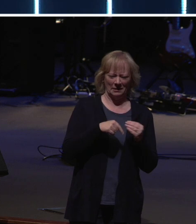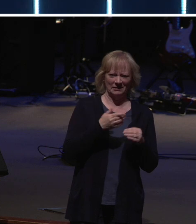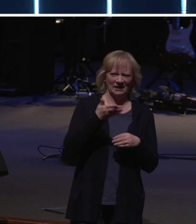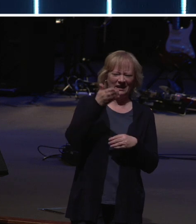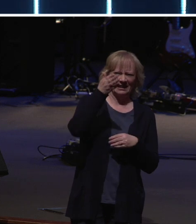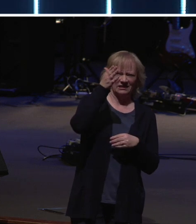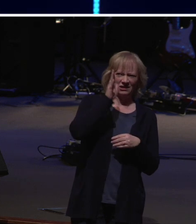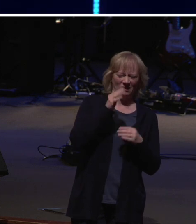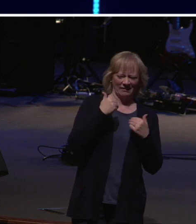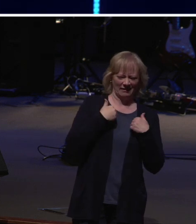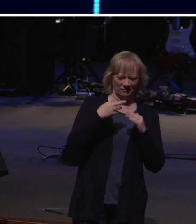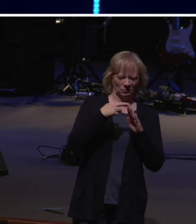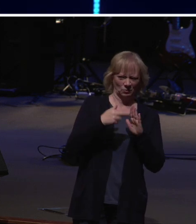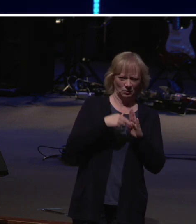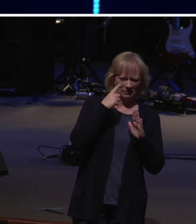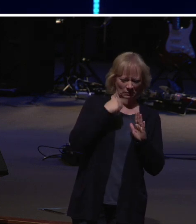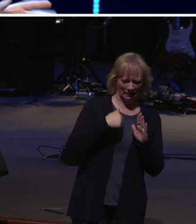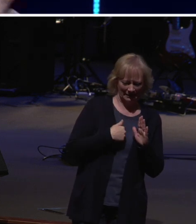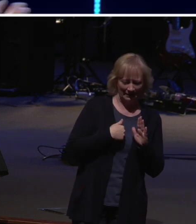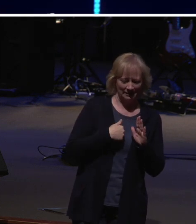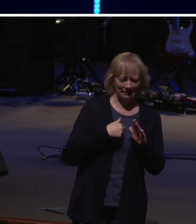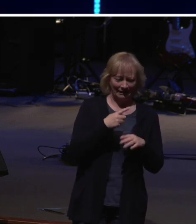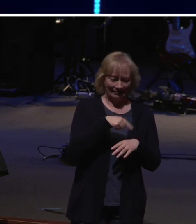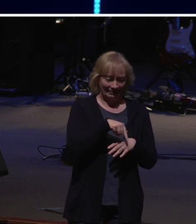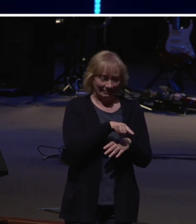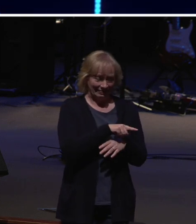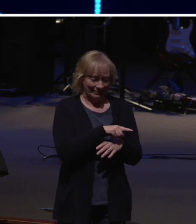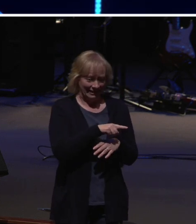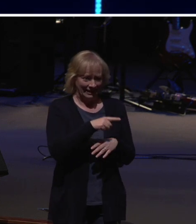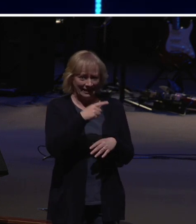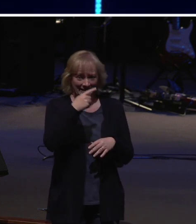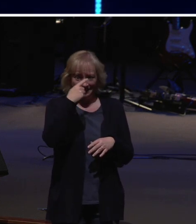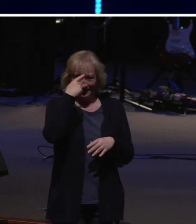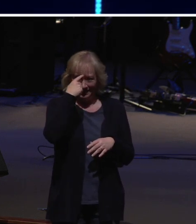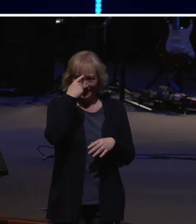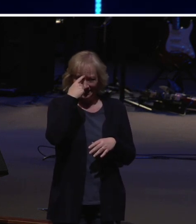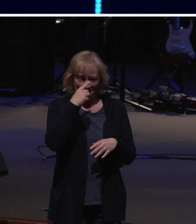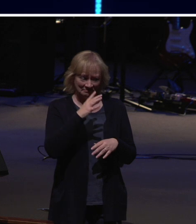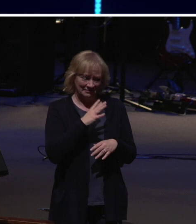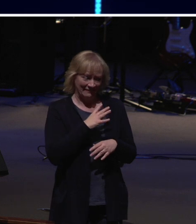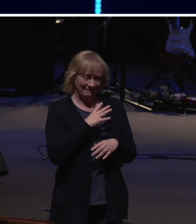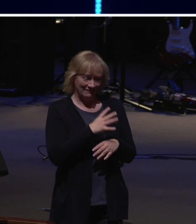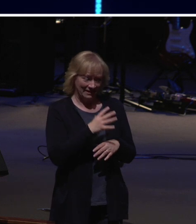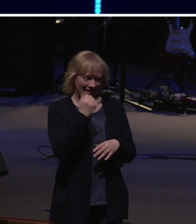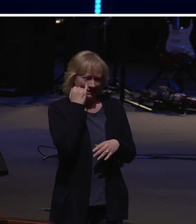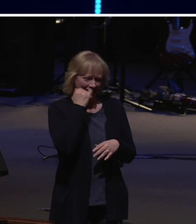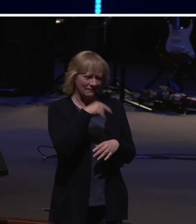expectations of them, they see no inconsistency in